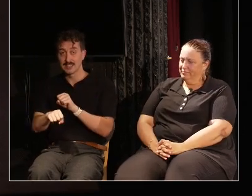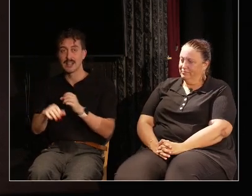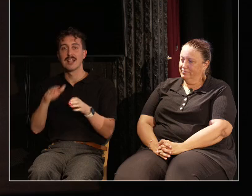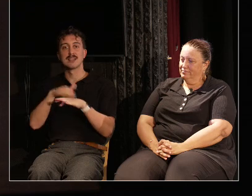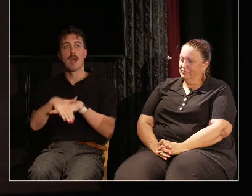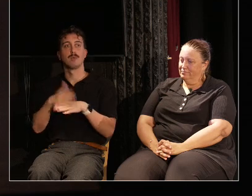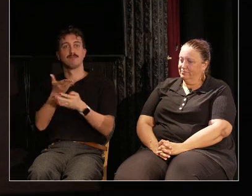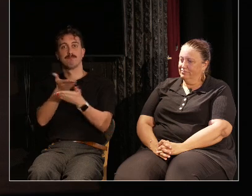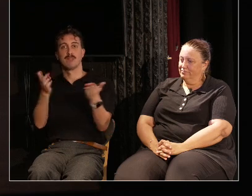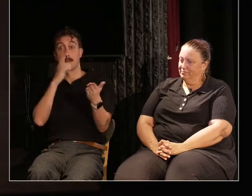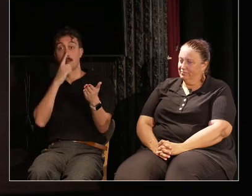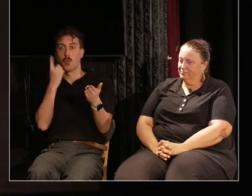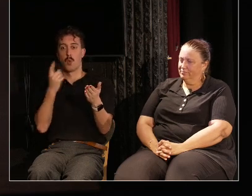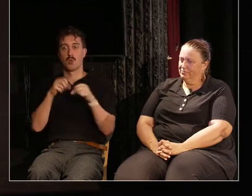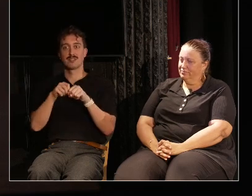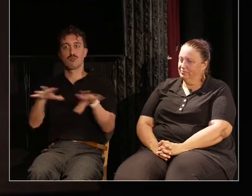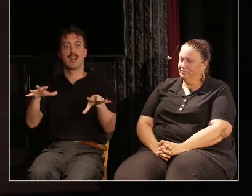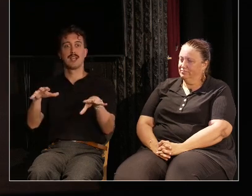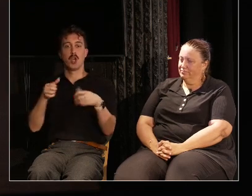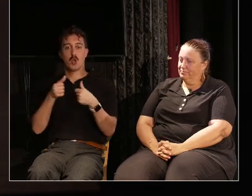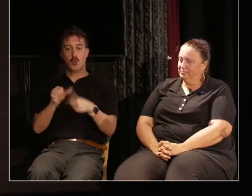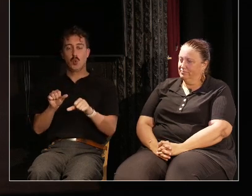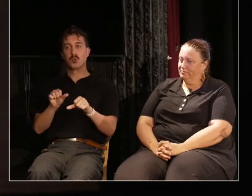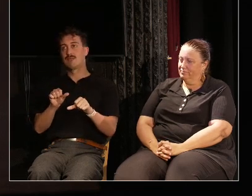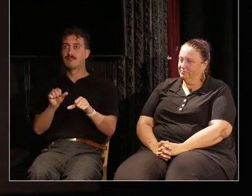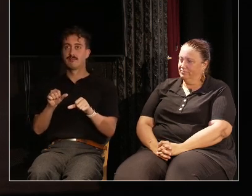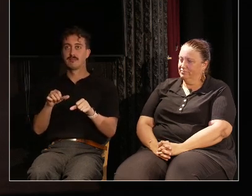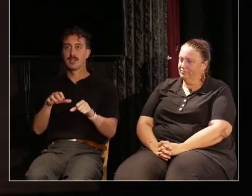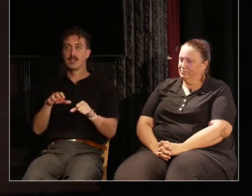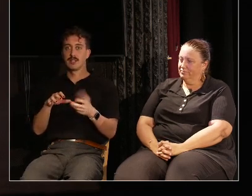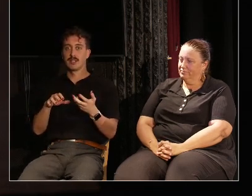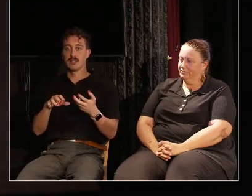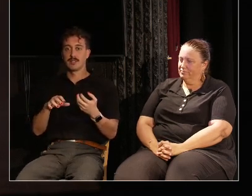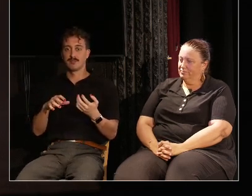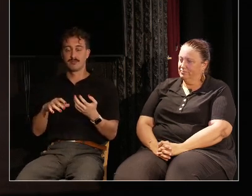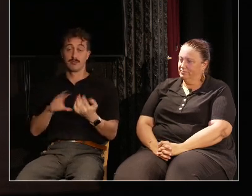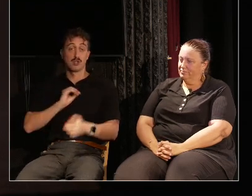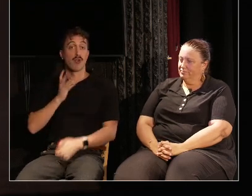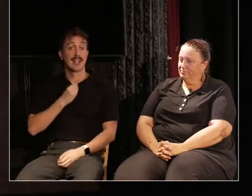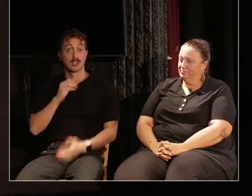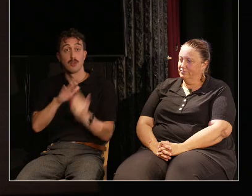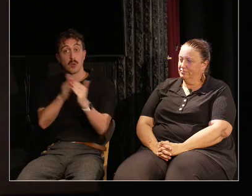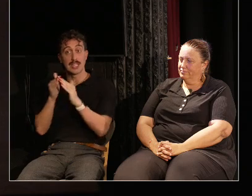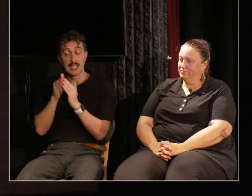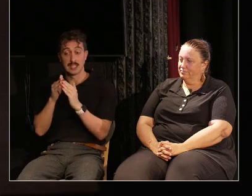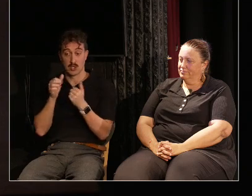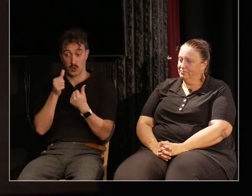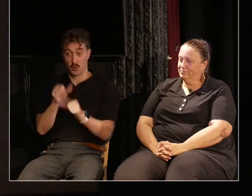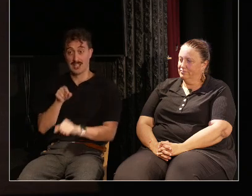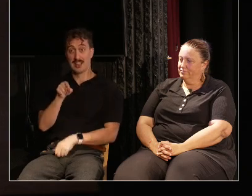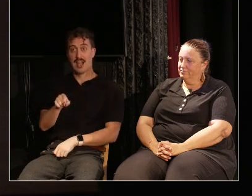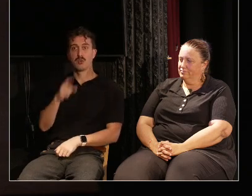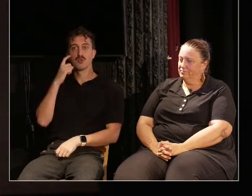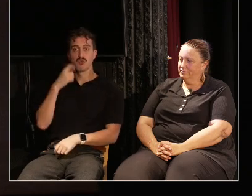who spread and use hate and are using hatred, using the trans community, frankly, as a way